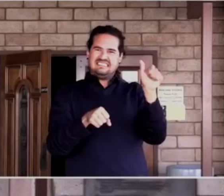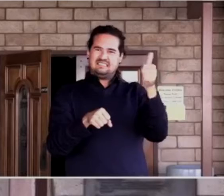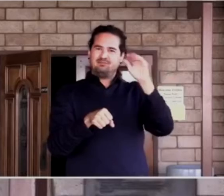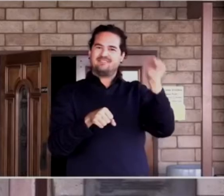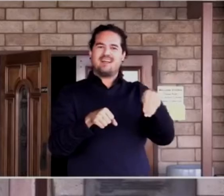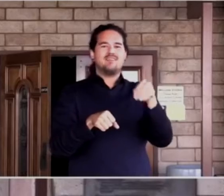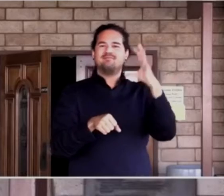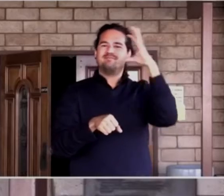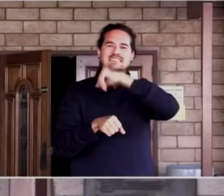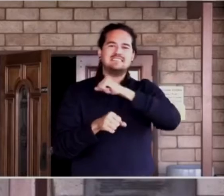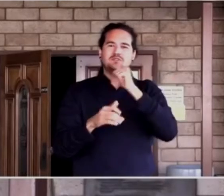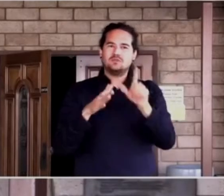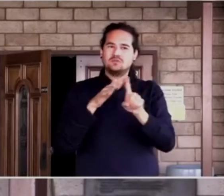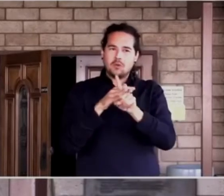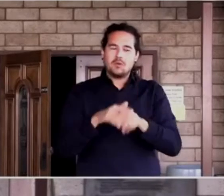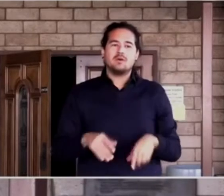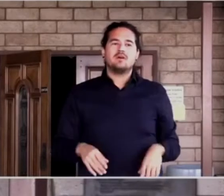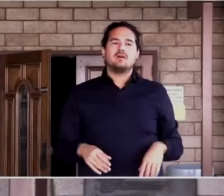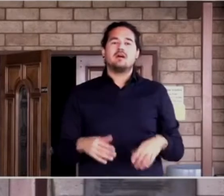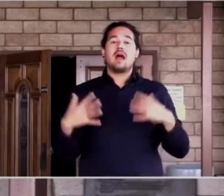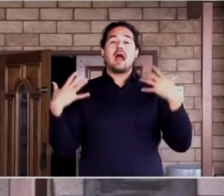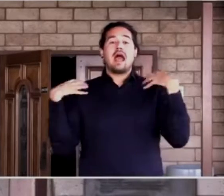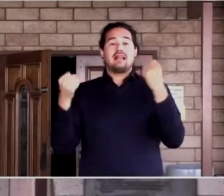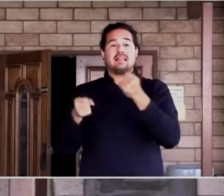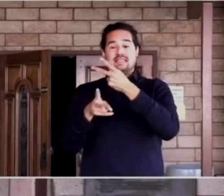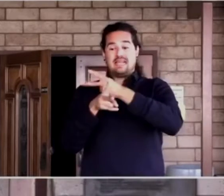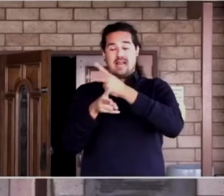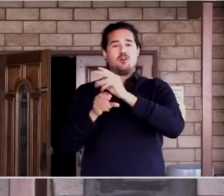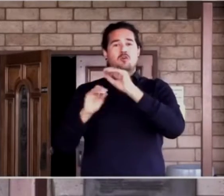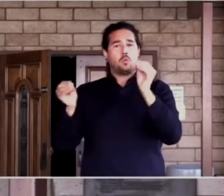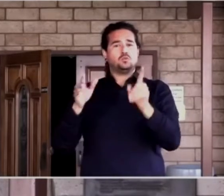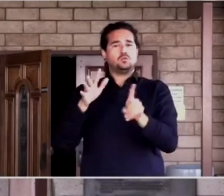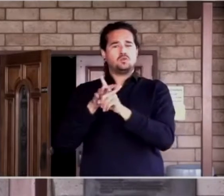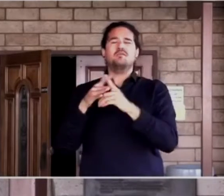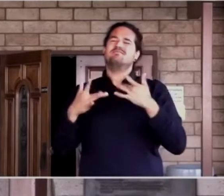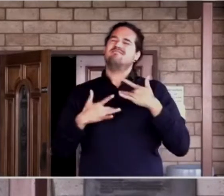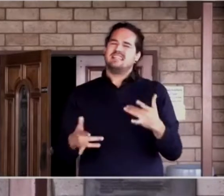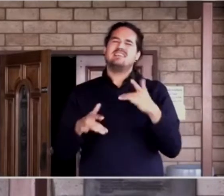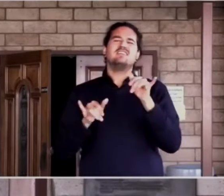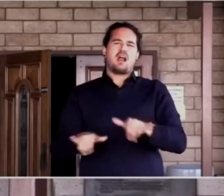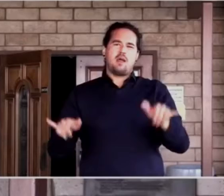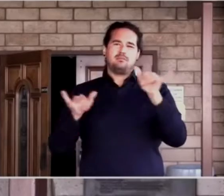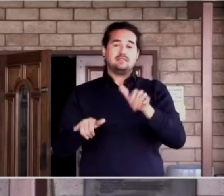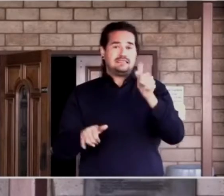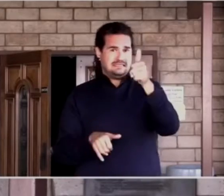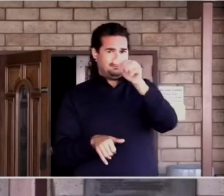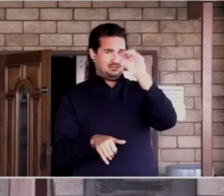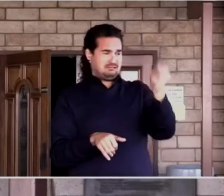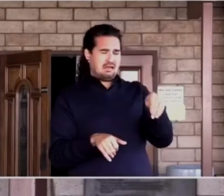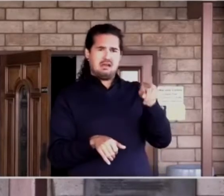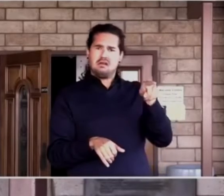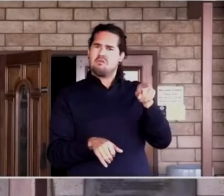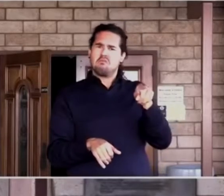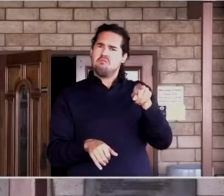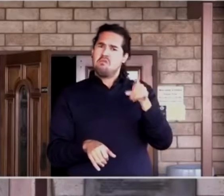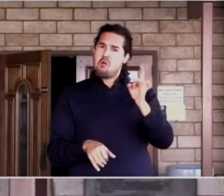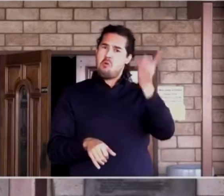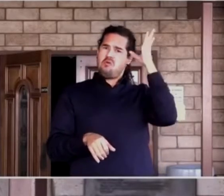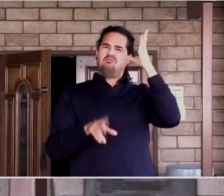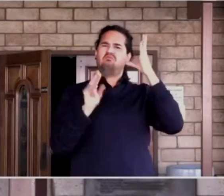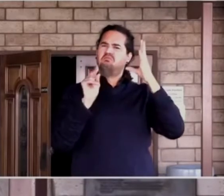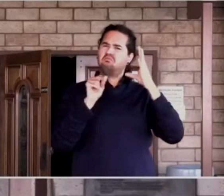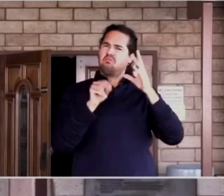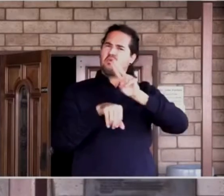common. A few of those individuals are people who were determined, for example, to not have a connection to our